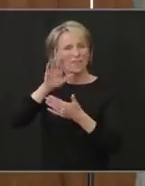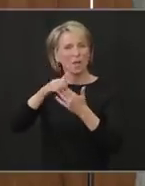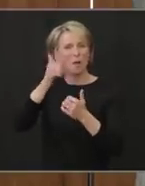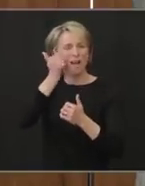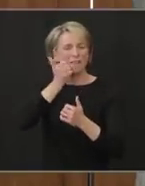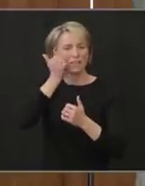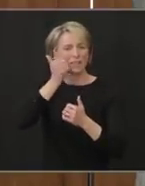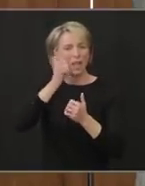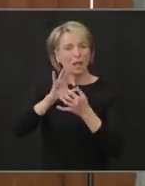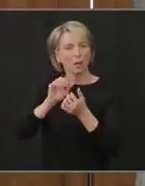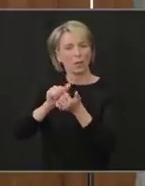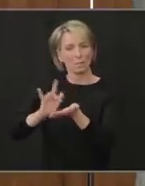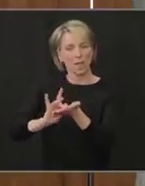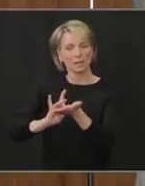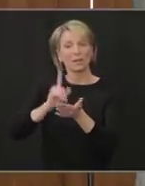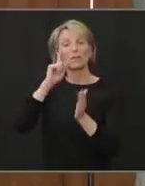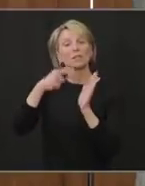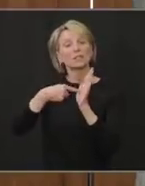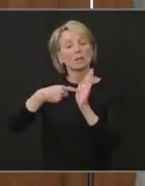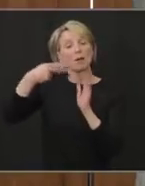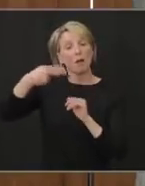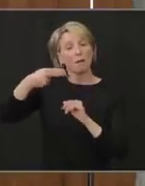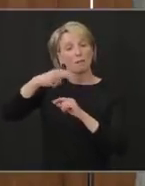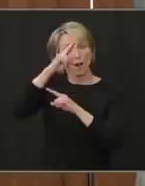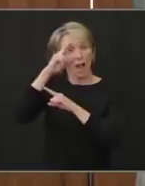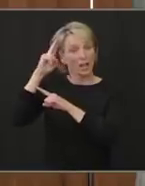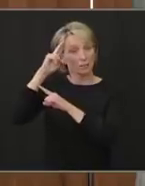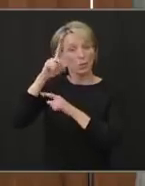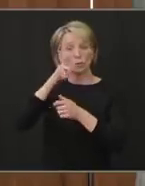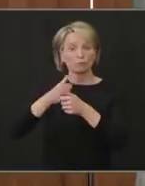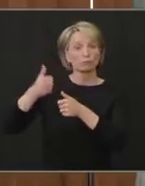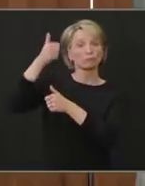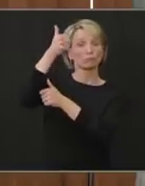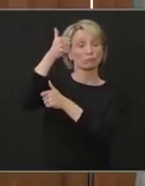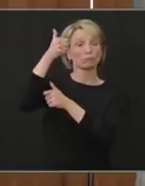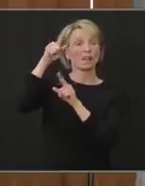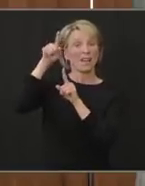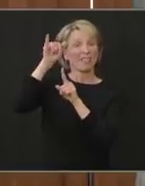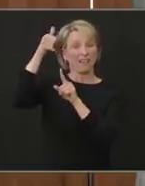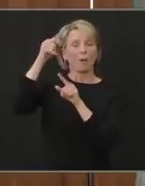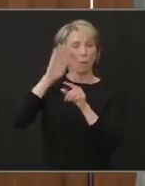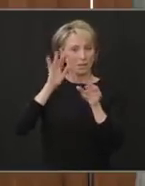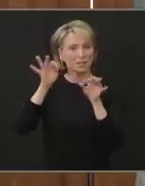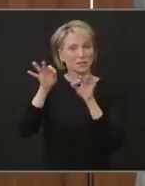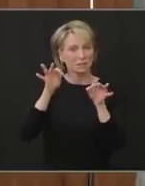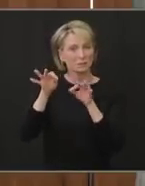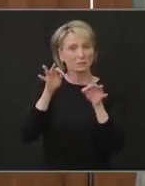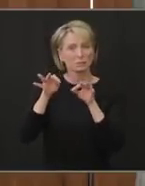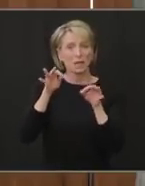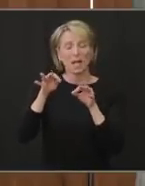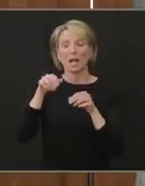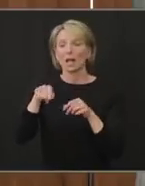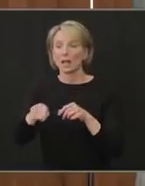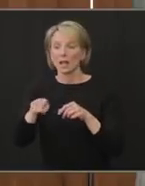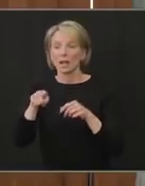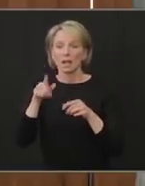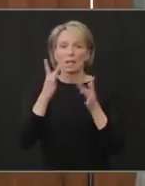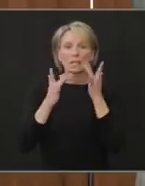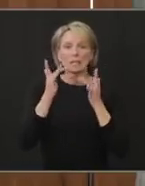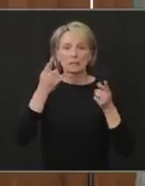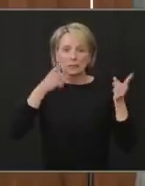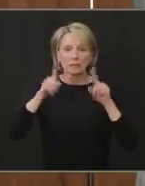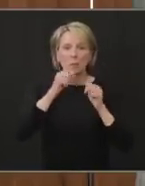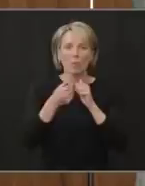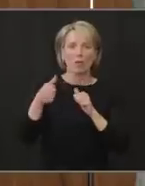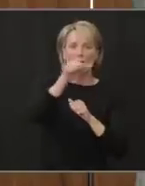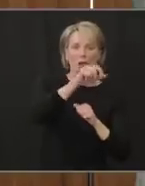of Hartford Hospital, he will tell you how they are scrounging, one hospital trading with another